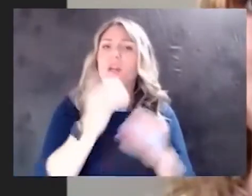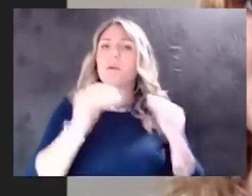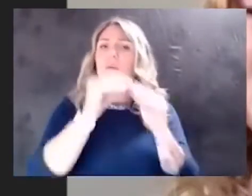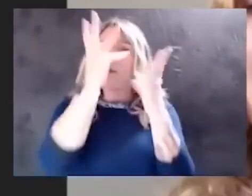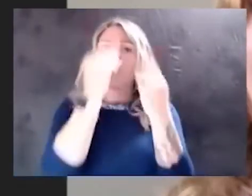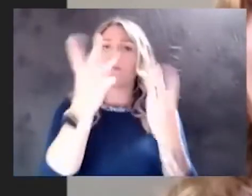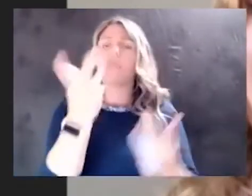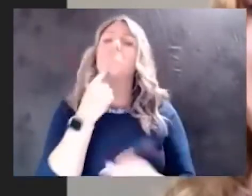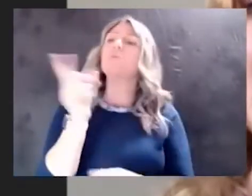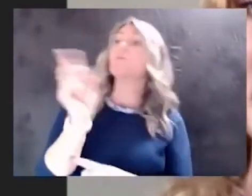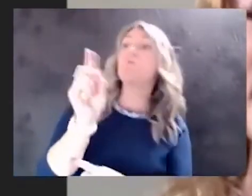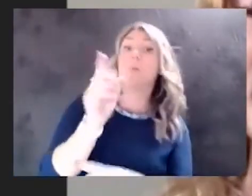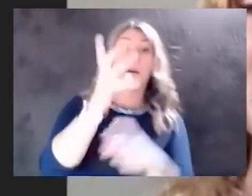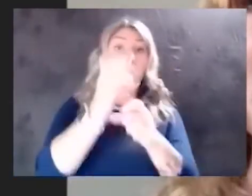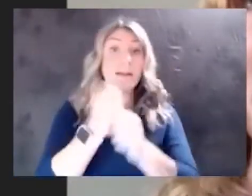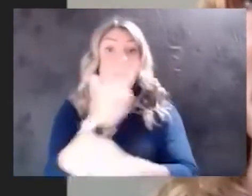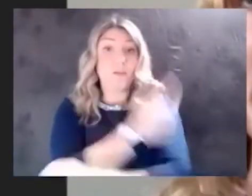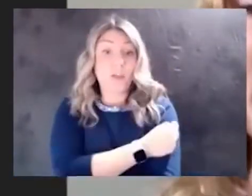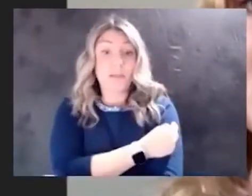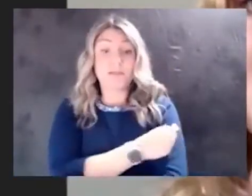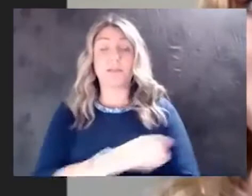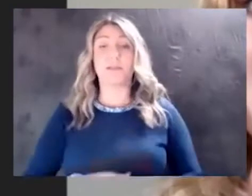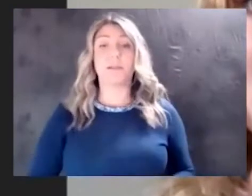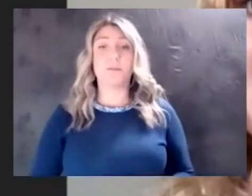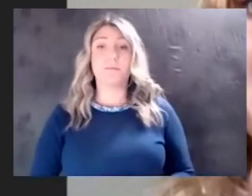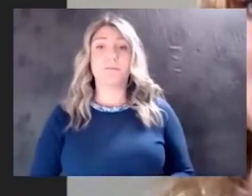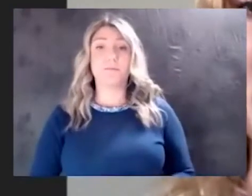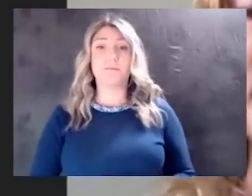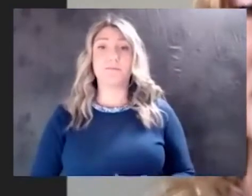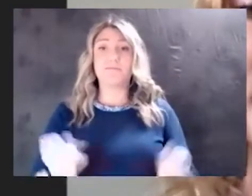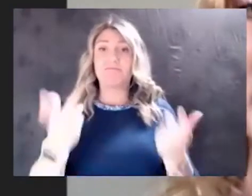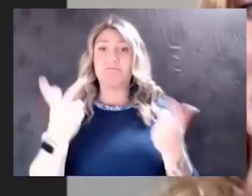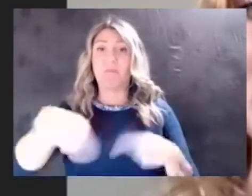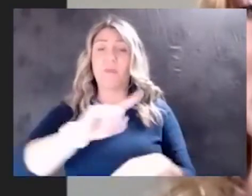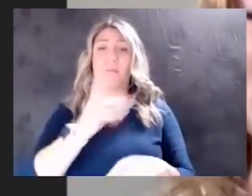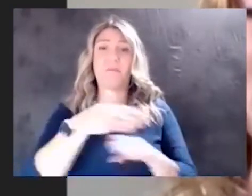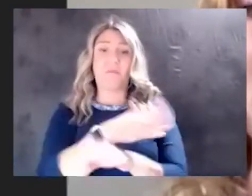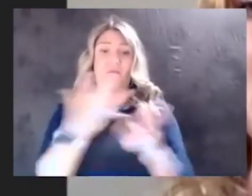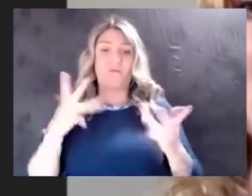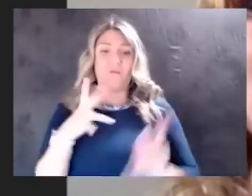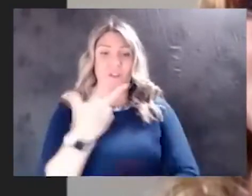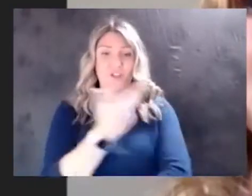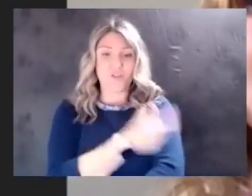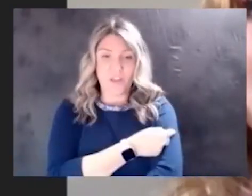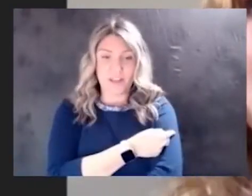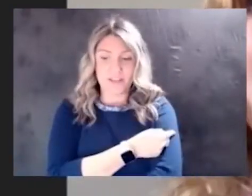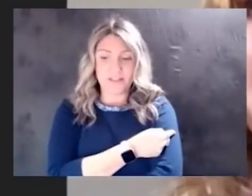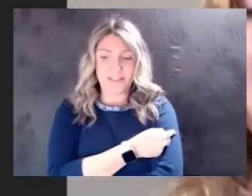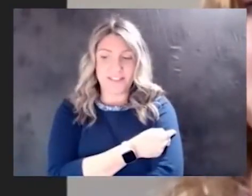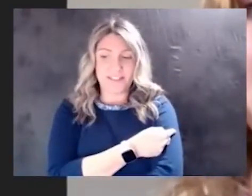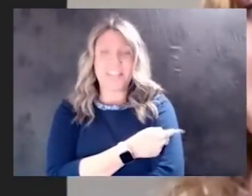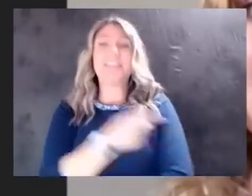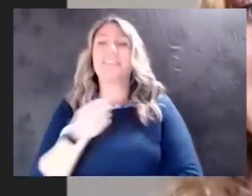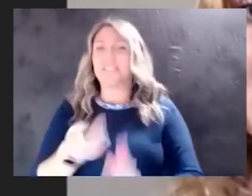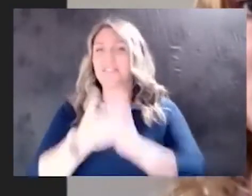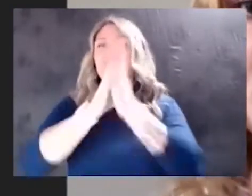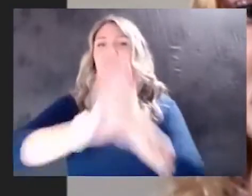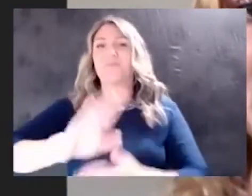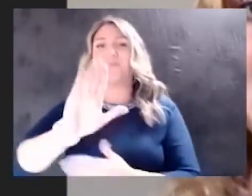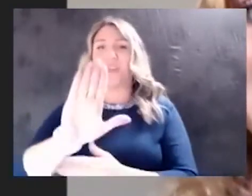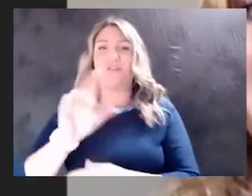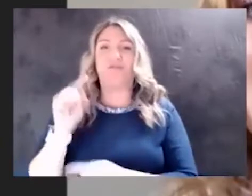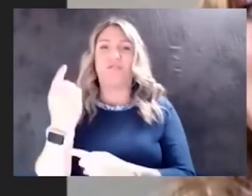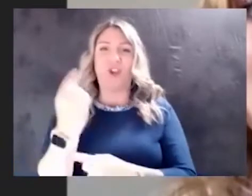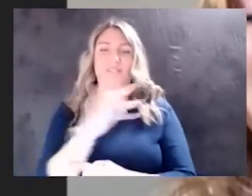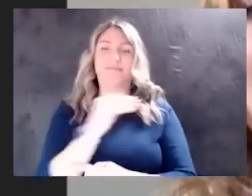on like where you can go get vaccinated. And a lot of them after I got vaccinated definitely got their first and